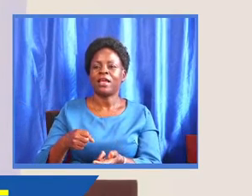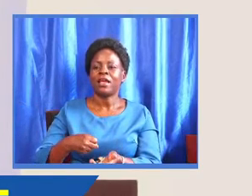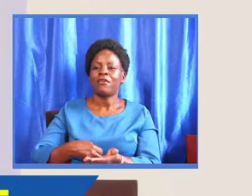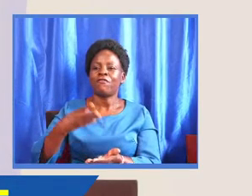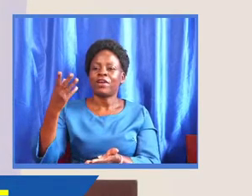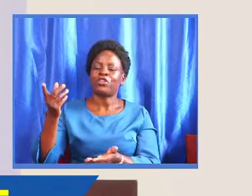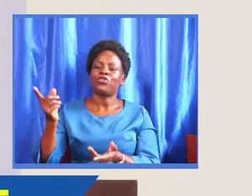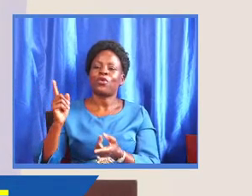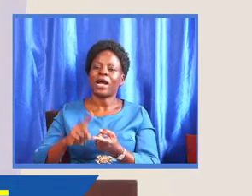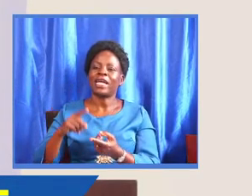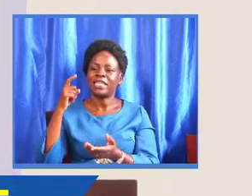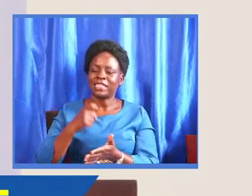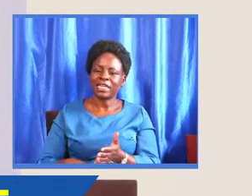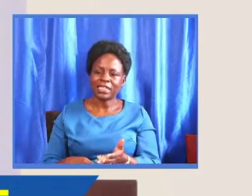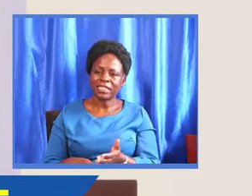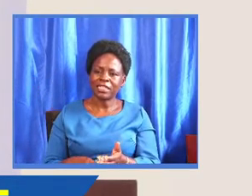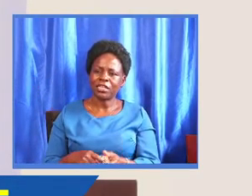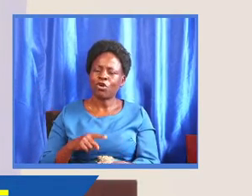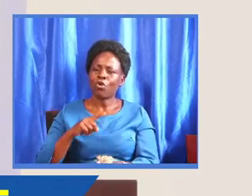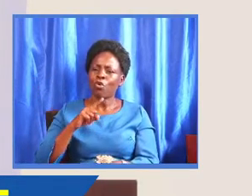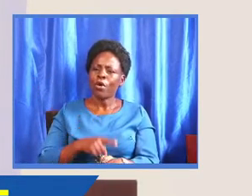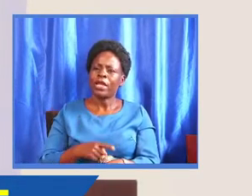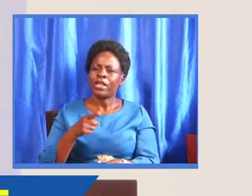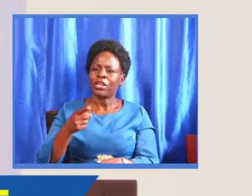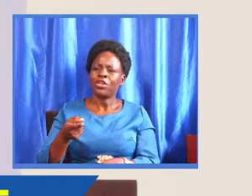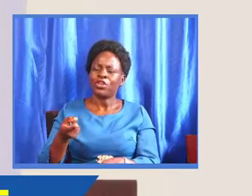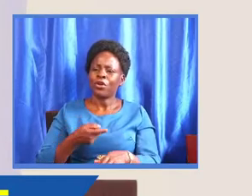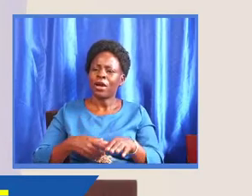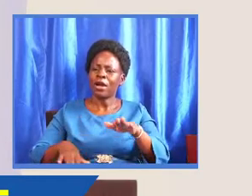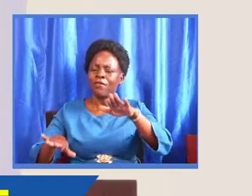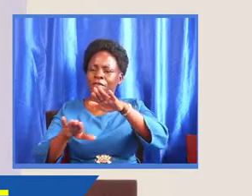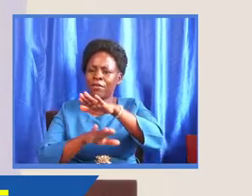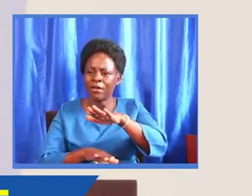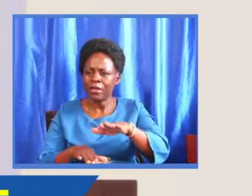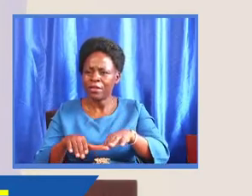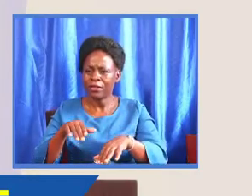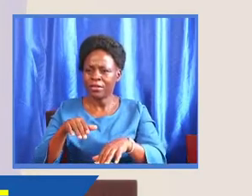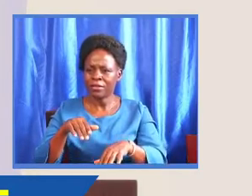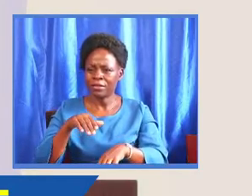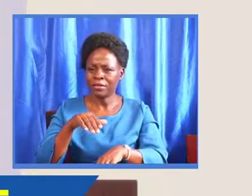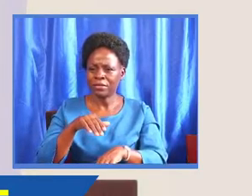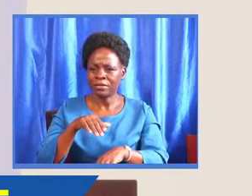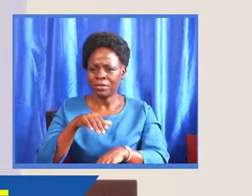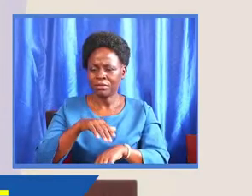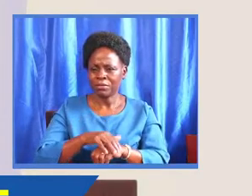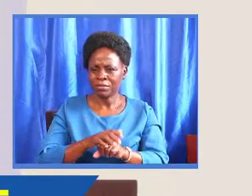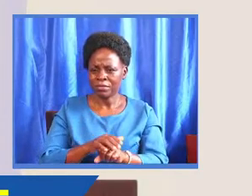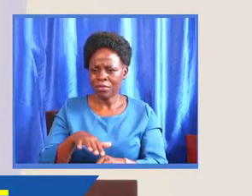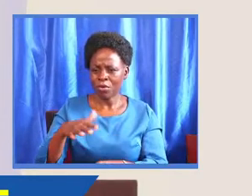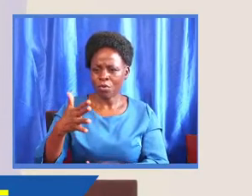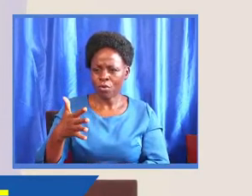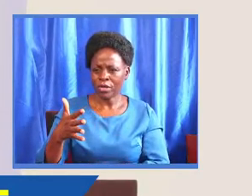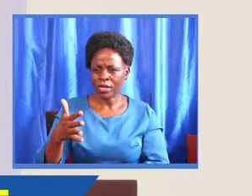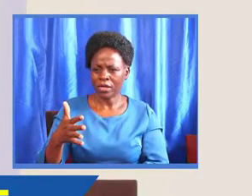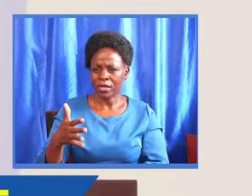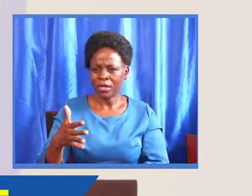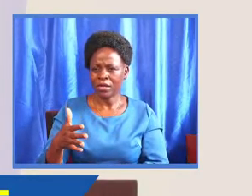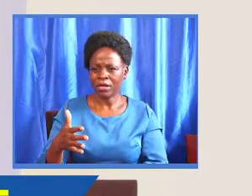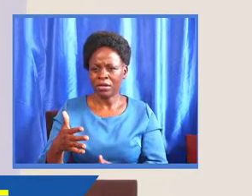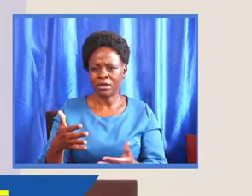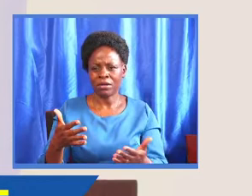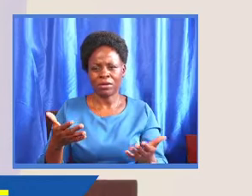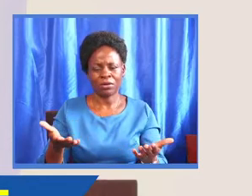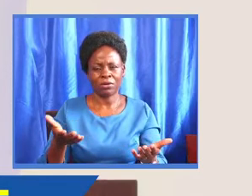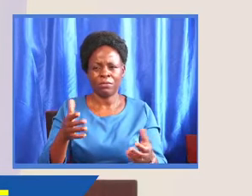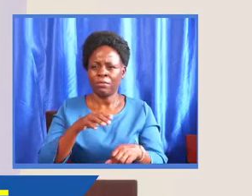added tax. So when you have a business, you produce, say, a bottle of water, or you let